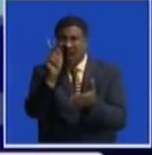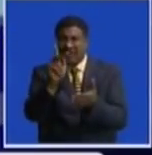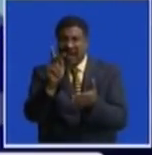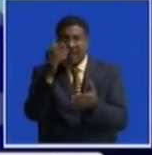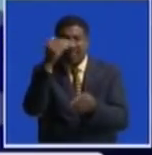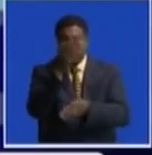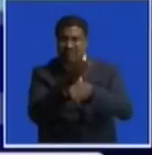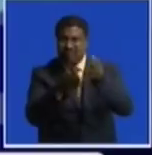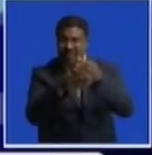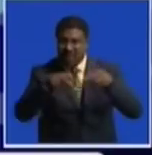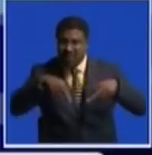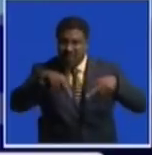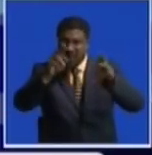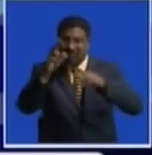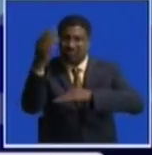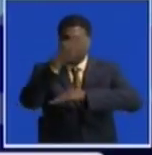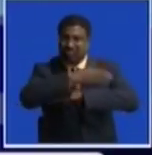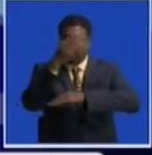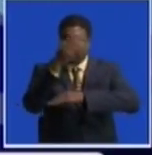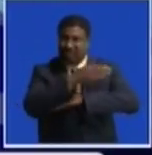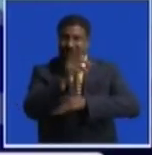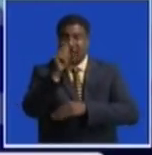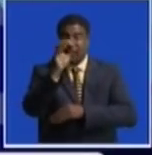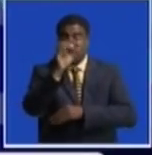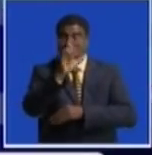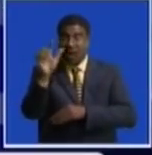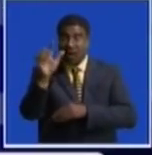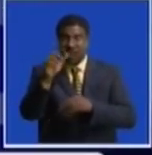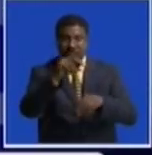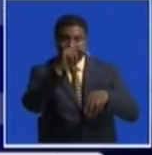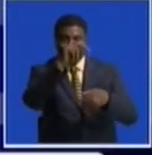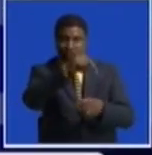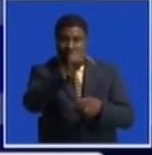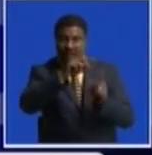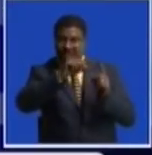between Ndola and Kitwe on the Copperbelt by President Edgar Lungu tomorrow.